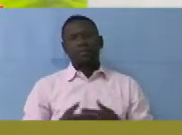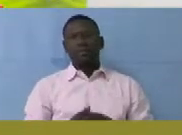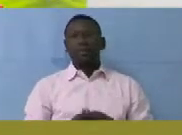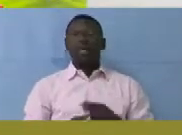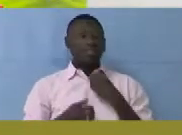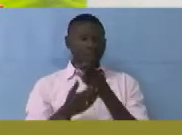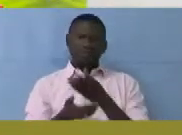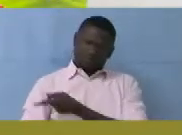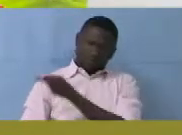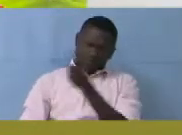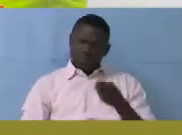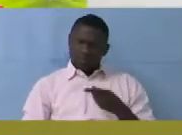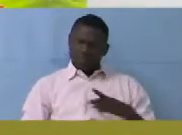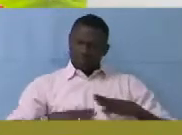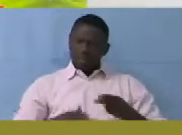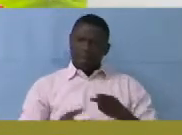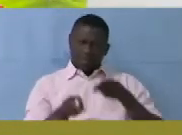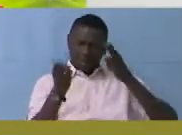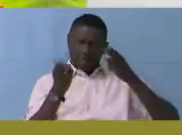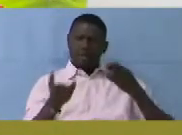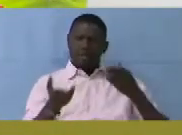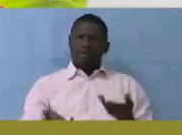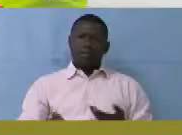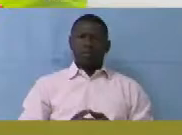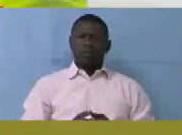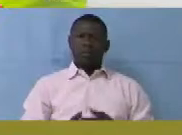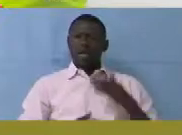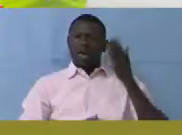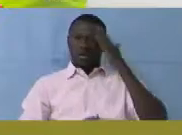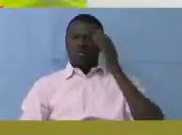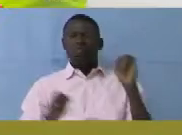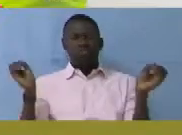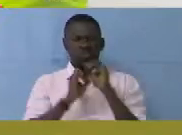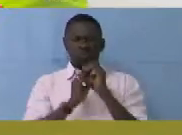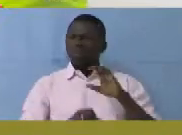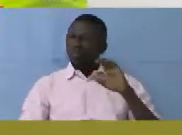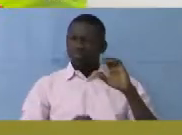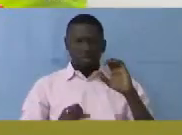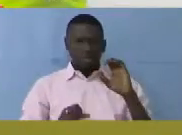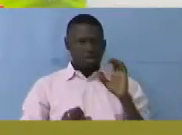ya yumbu. I know nothing can happen there.